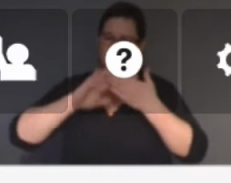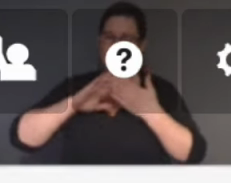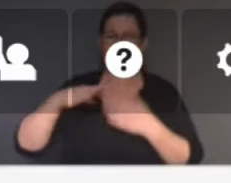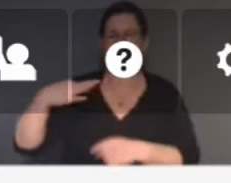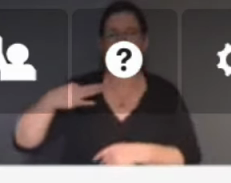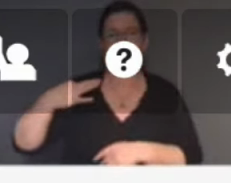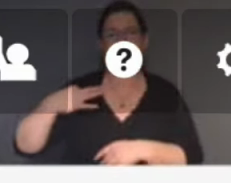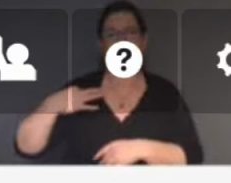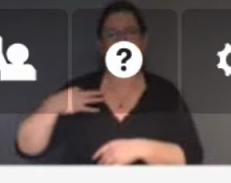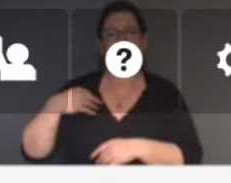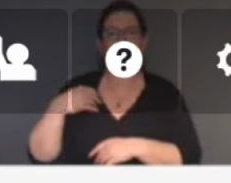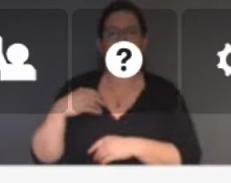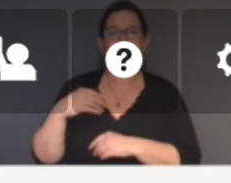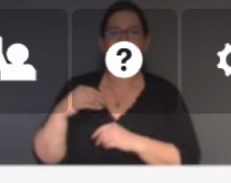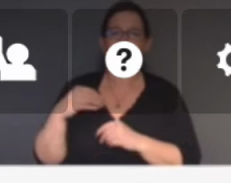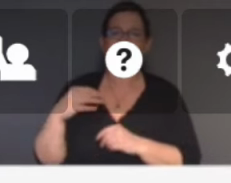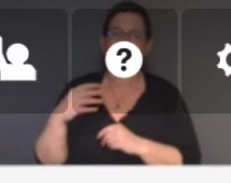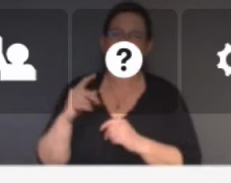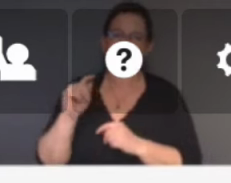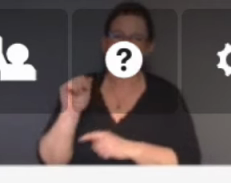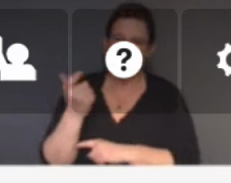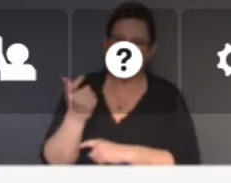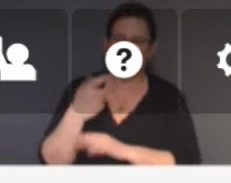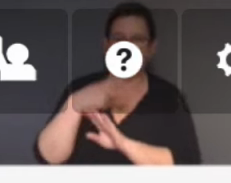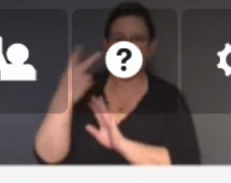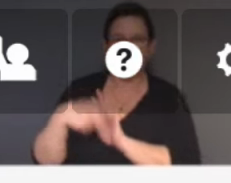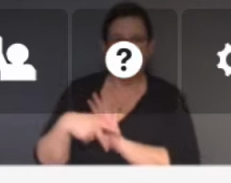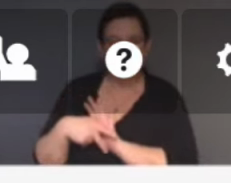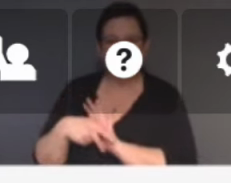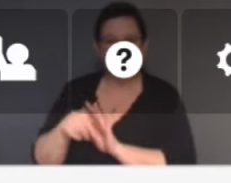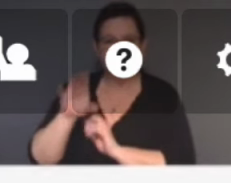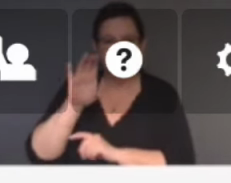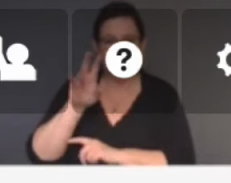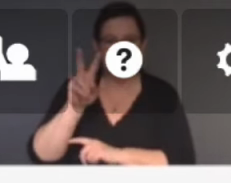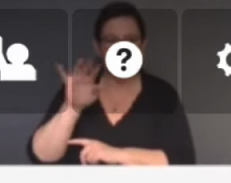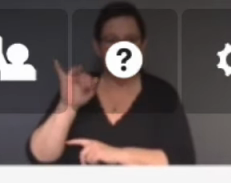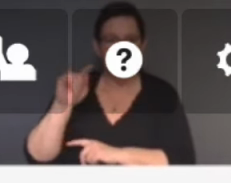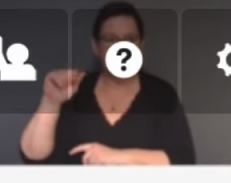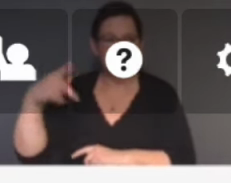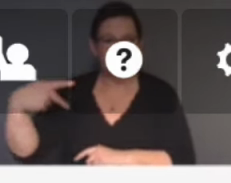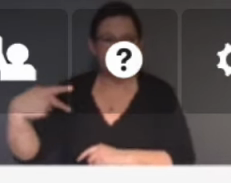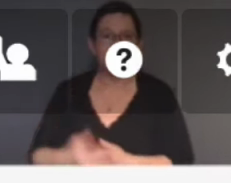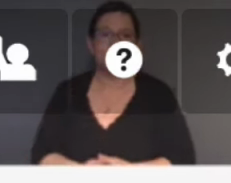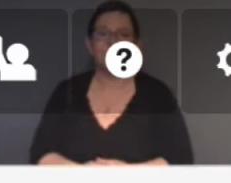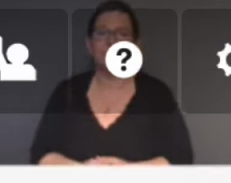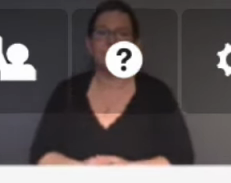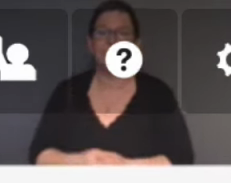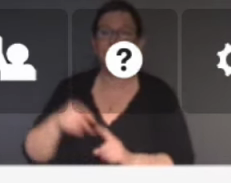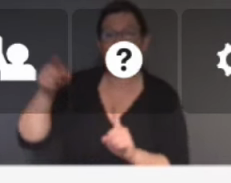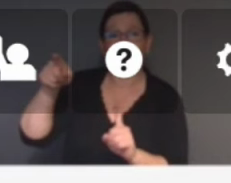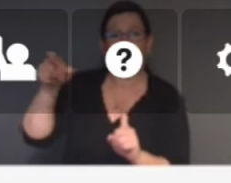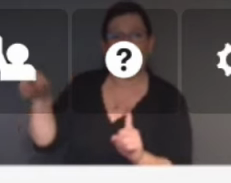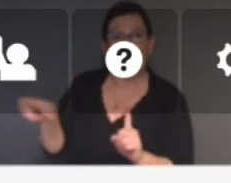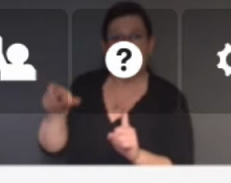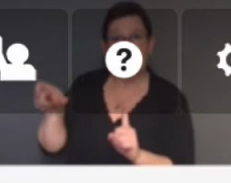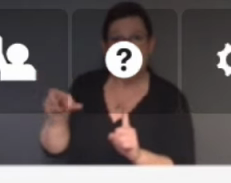In Quebec, it's known as the Income Tax Assistance Volunteer Program, or